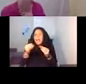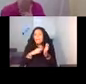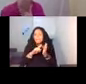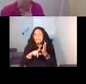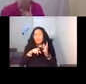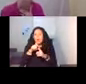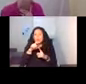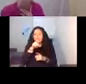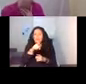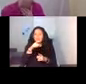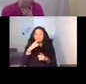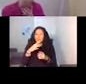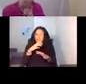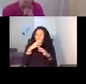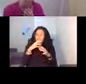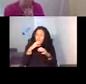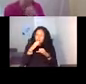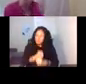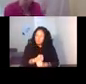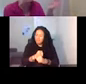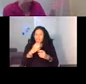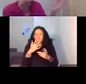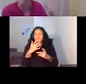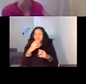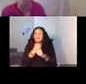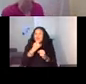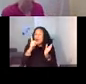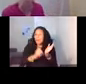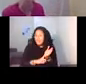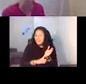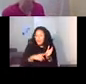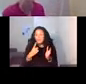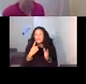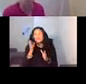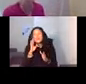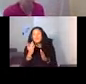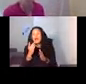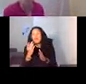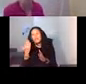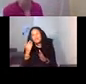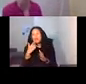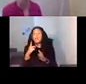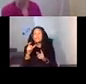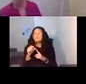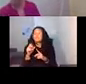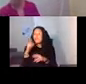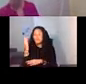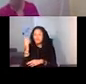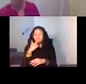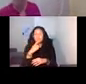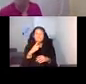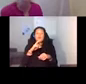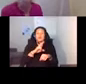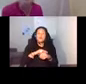great devotee of Guglielma Lister, who you heard about earlier. And then Dr. Hefsi Angela